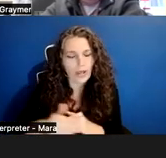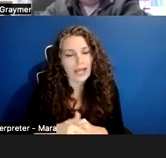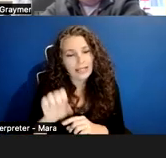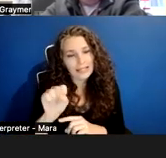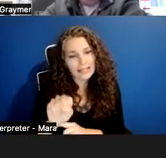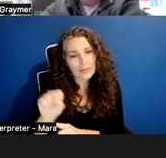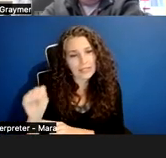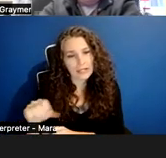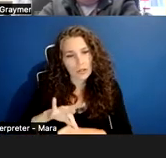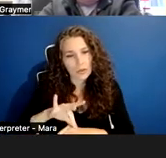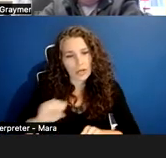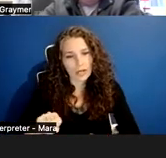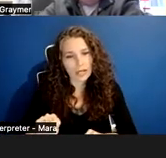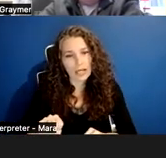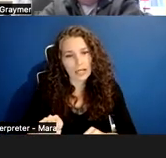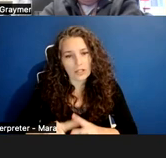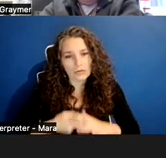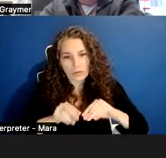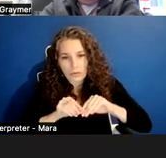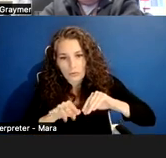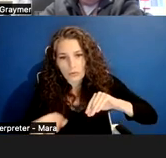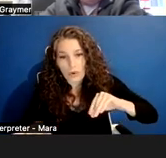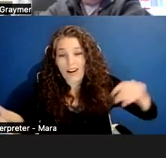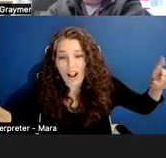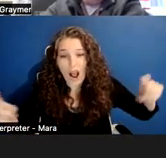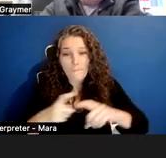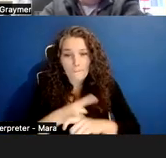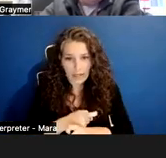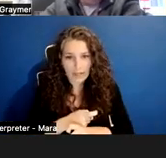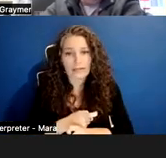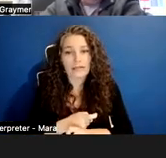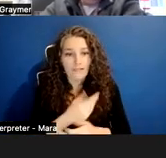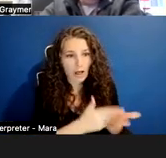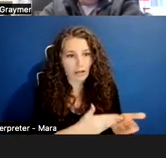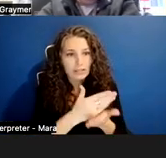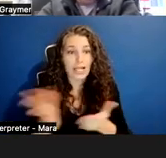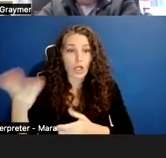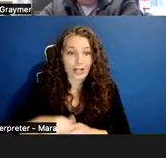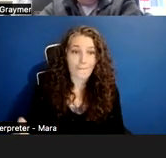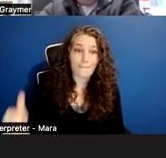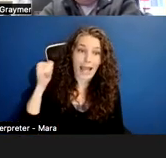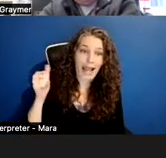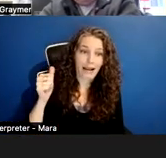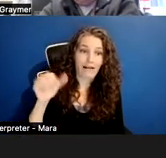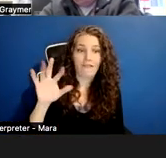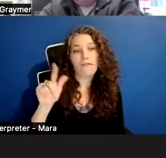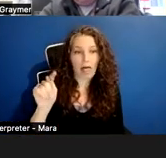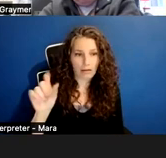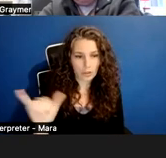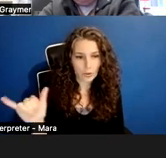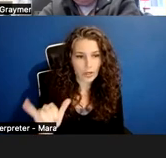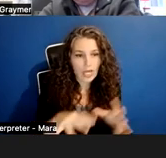complex suite of faults, including back faults. Compression on the oceanic fault results from the